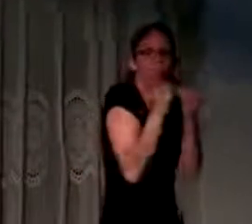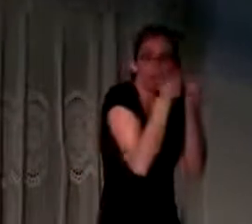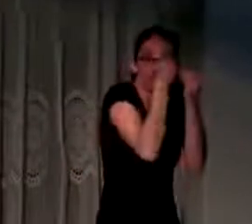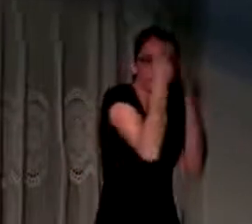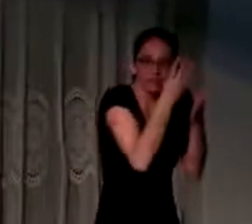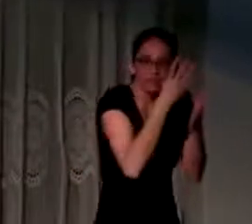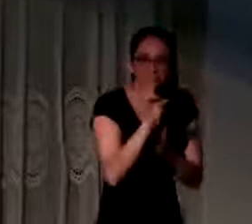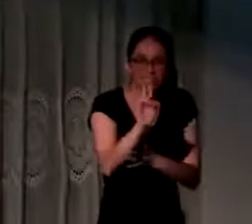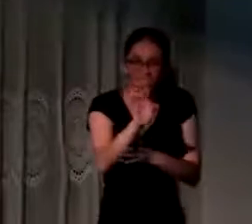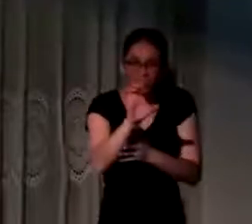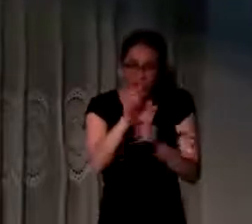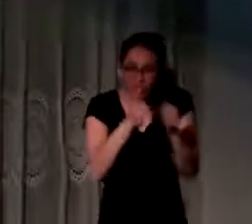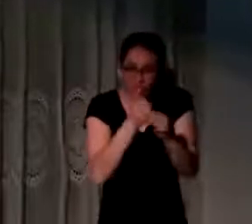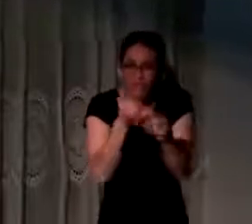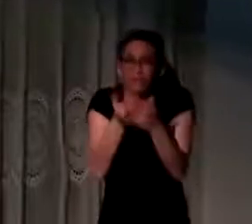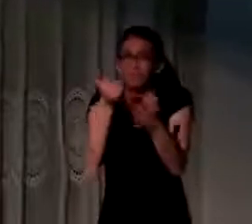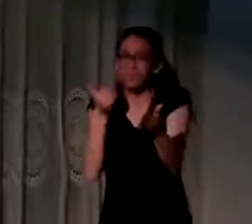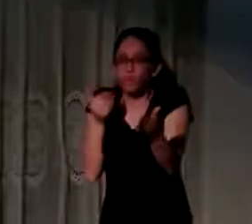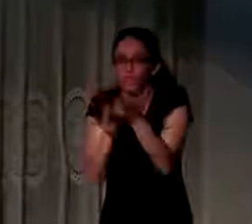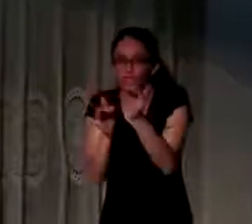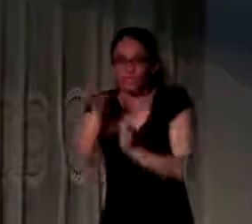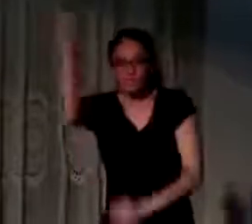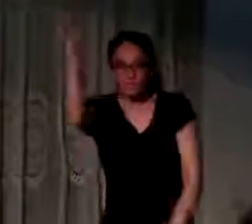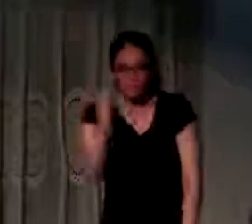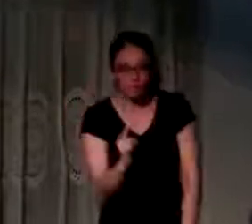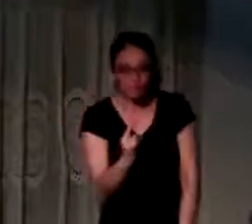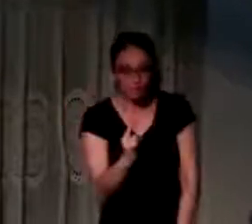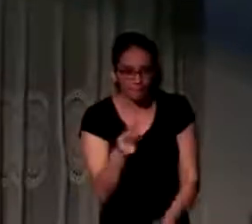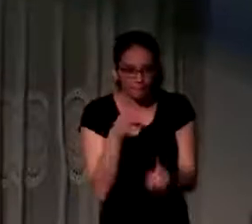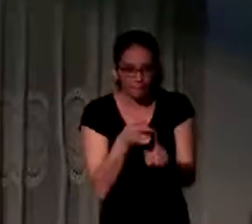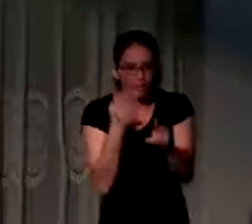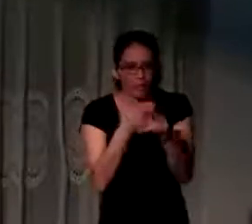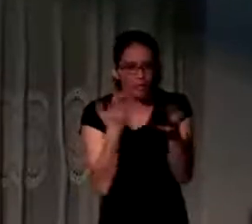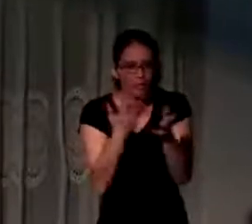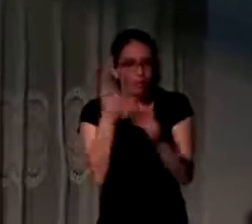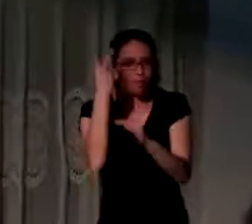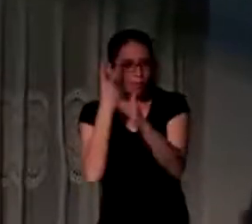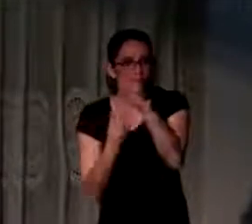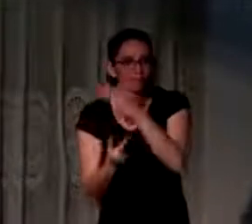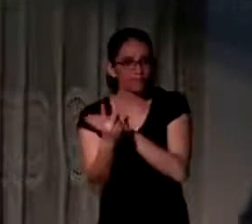occurred. You know what that's called? That's called prophecy.